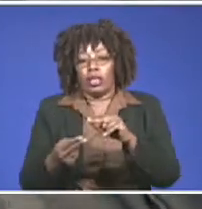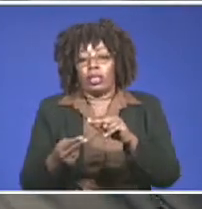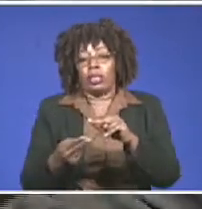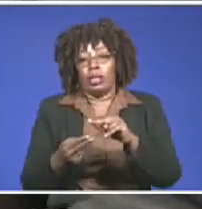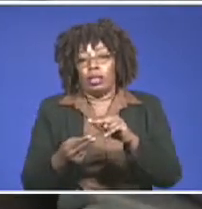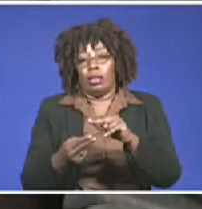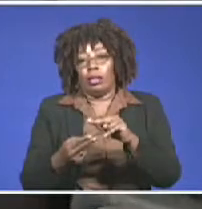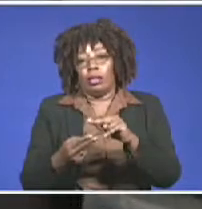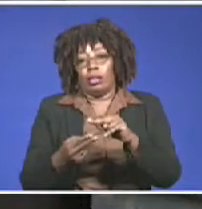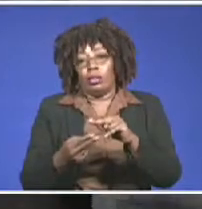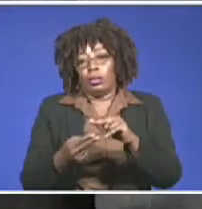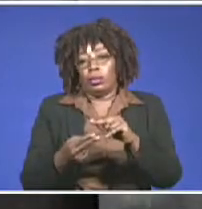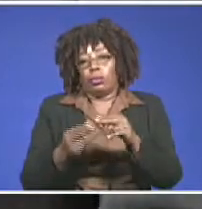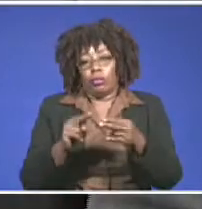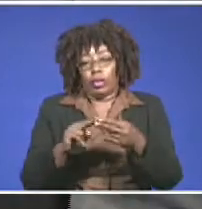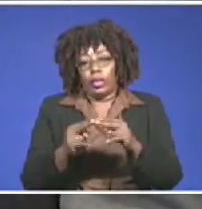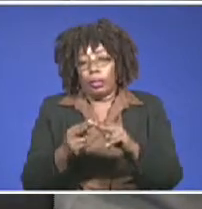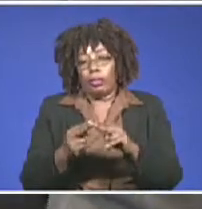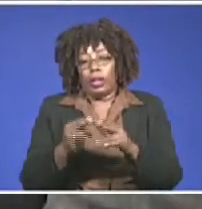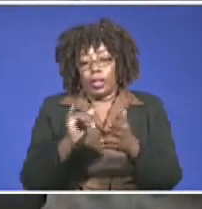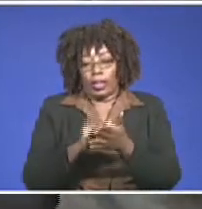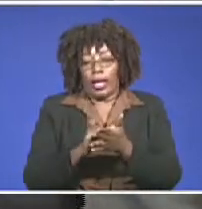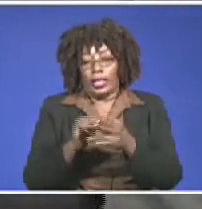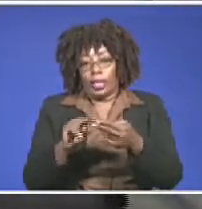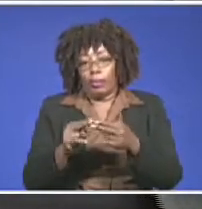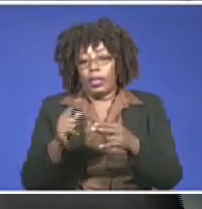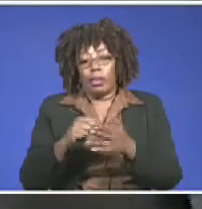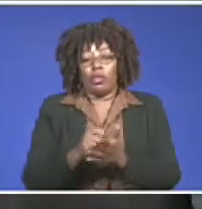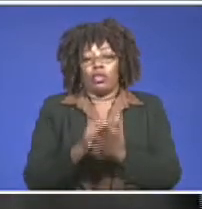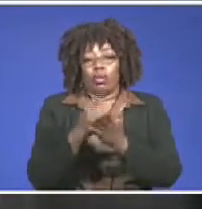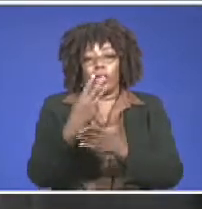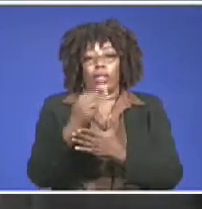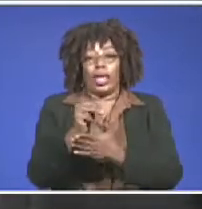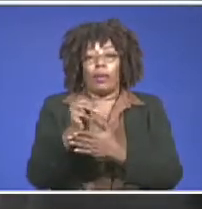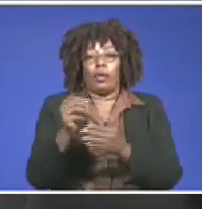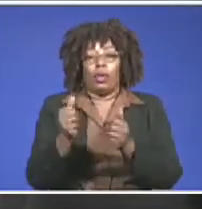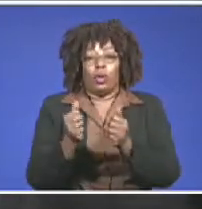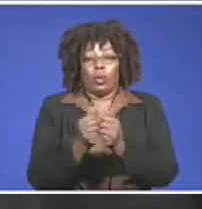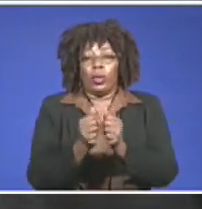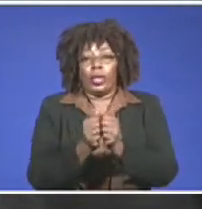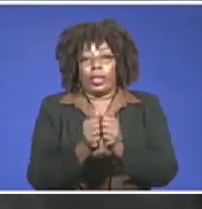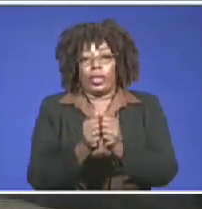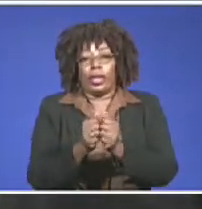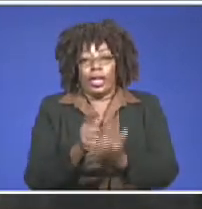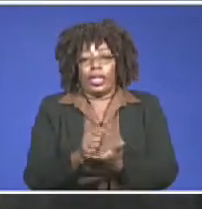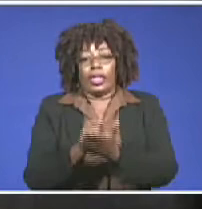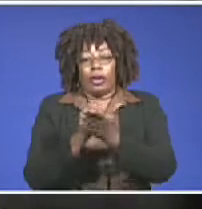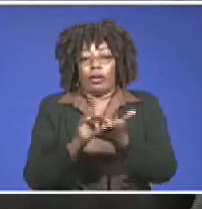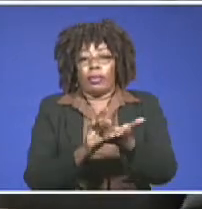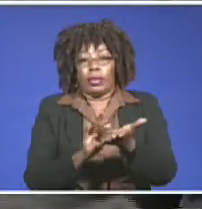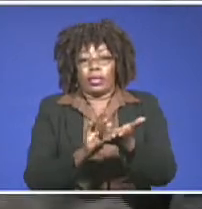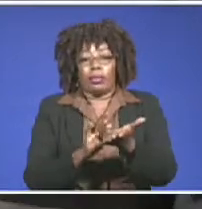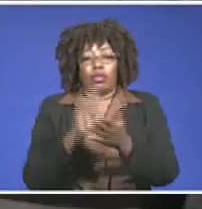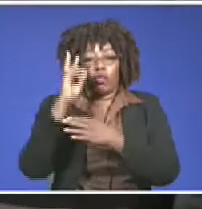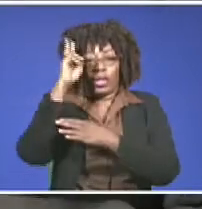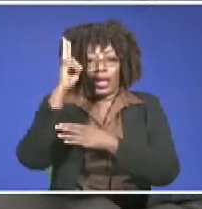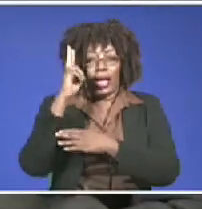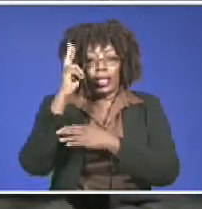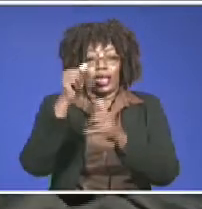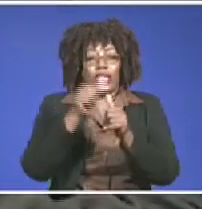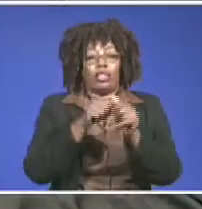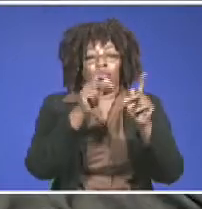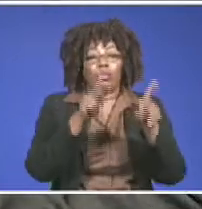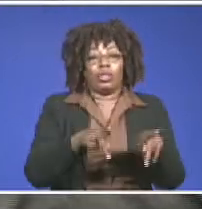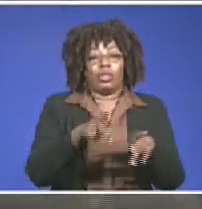certain point. At that point, we would start treating them with antiretroviral therapy. We now realize that everybody